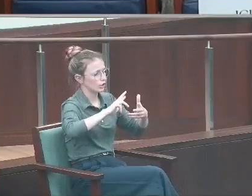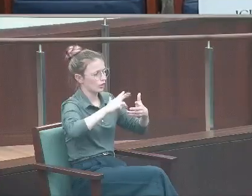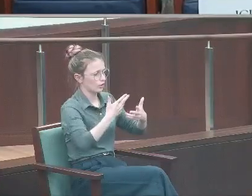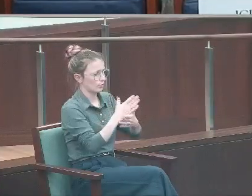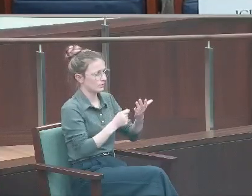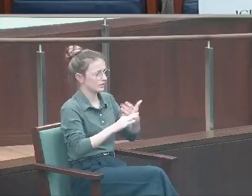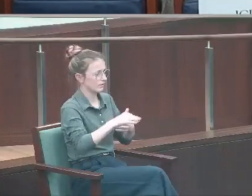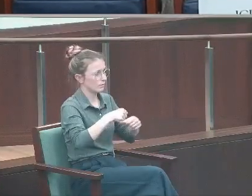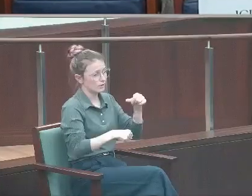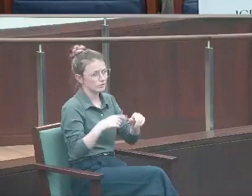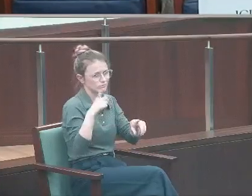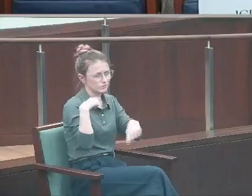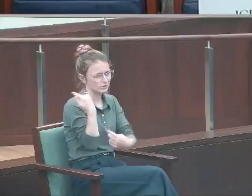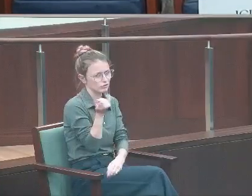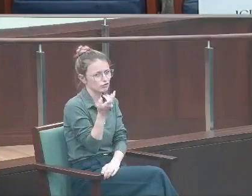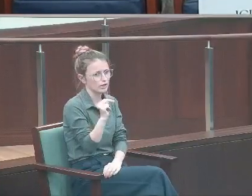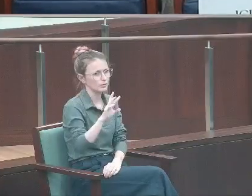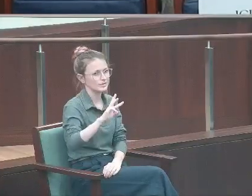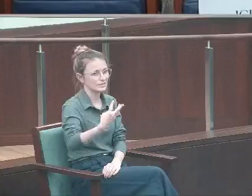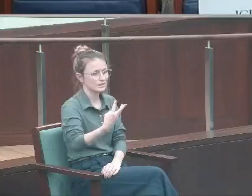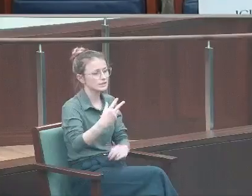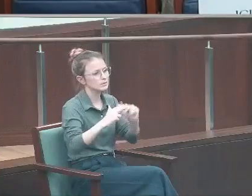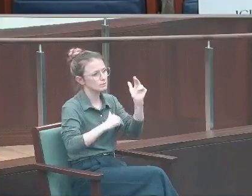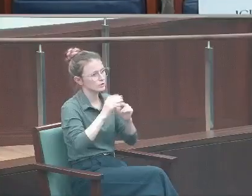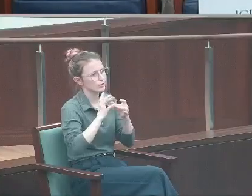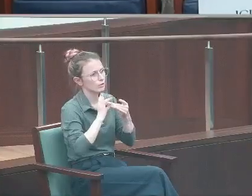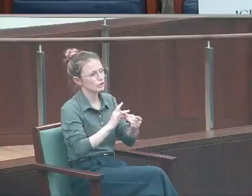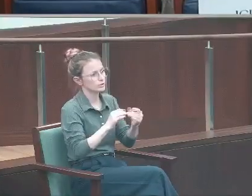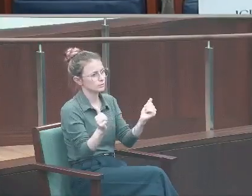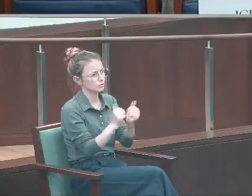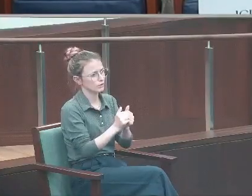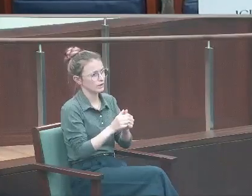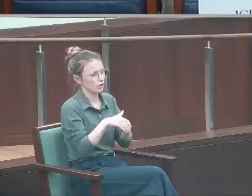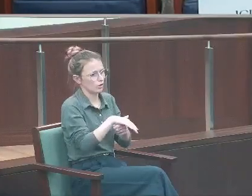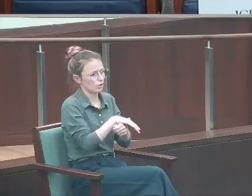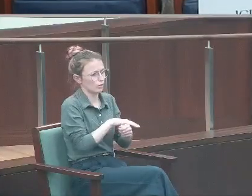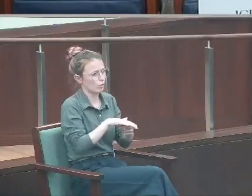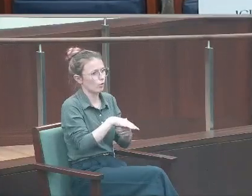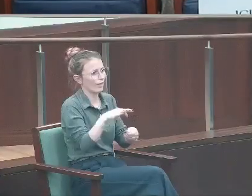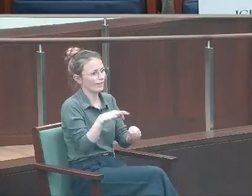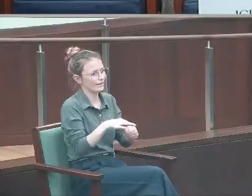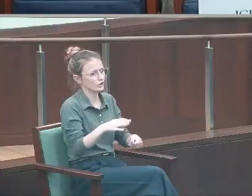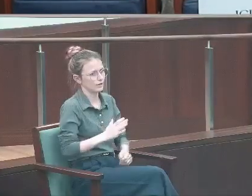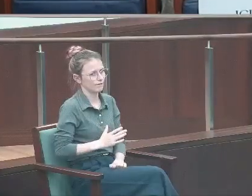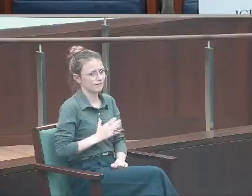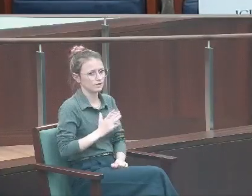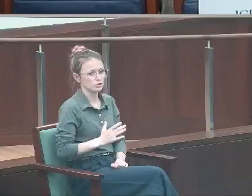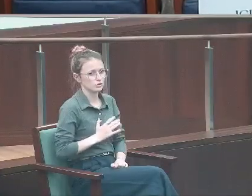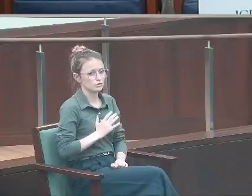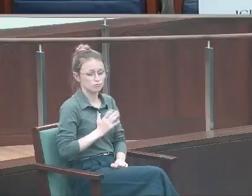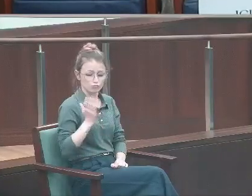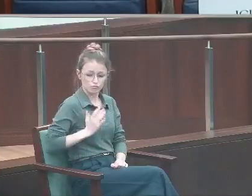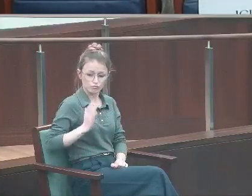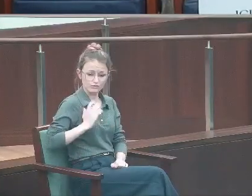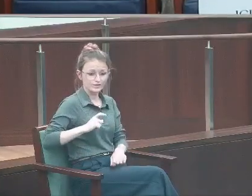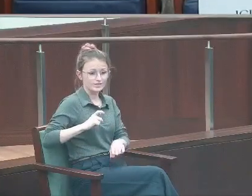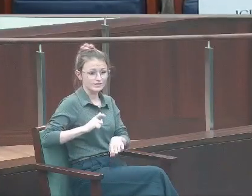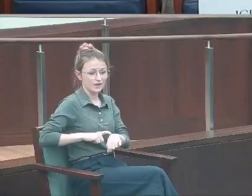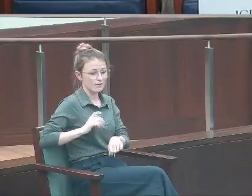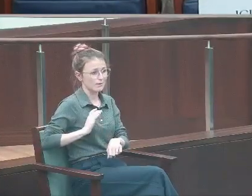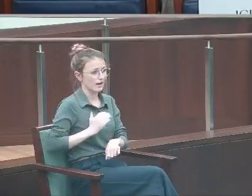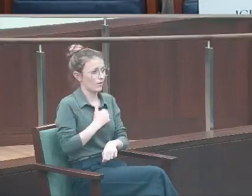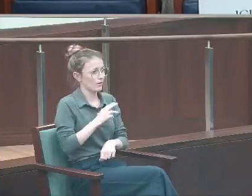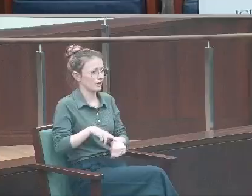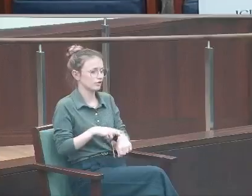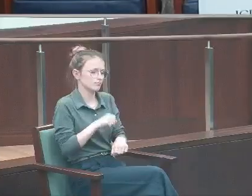particularly since January 6th, is building relationships with local election officials, right? There was a time in this country, it was a wonderful time, I loved